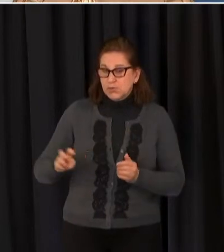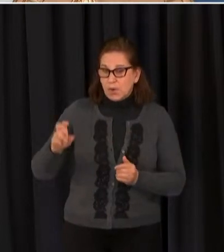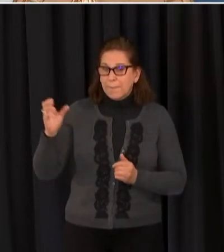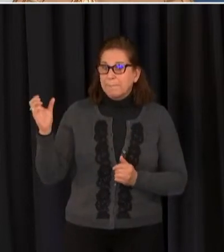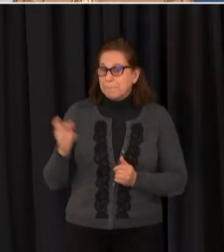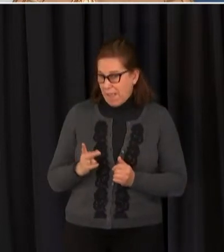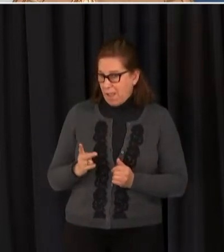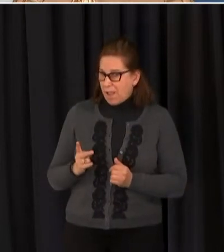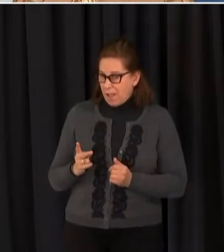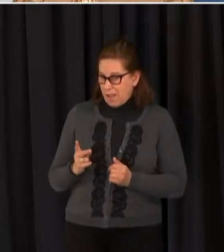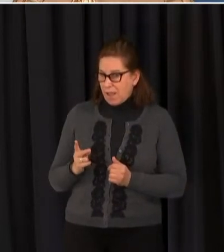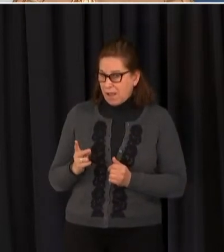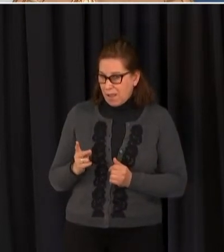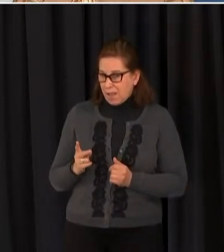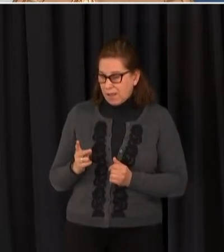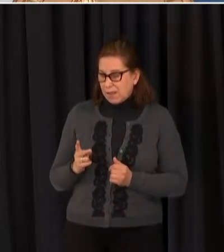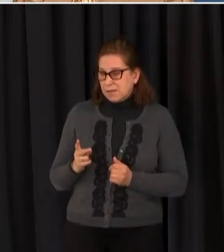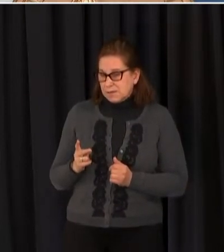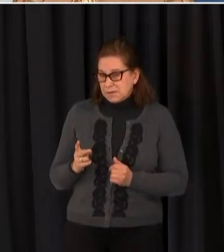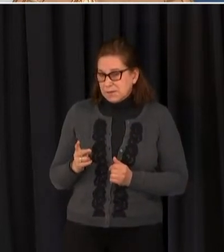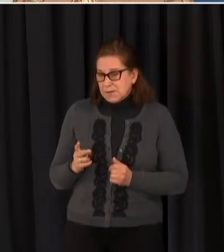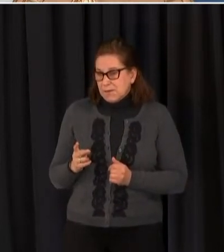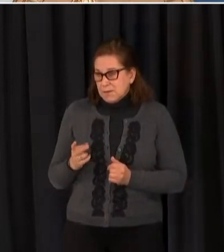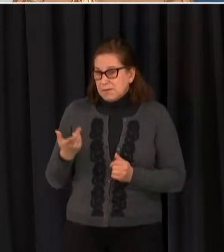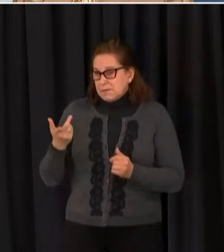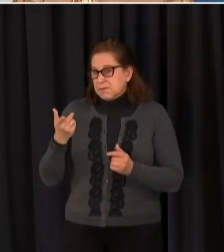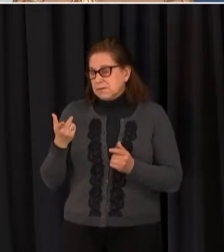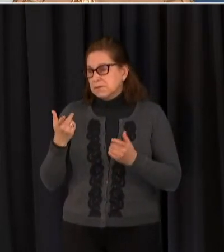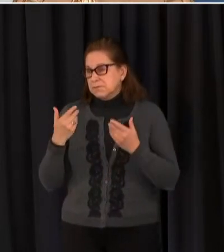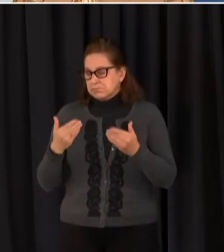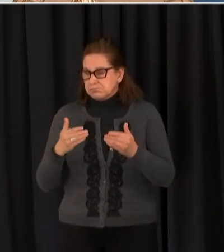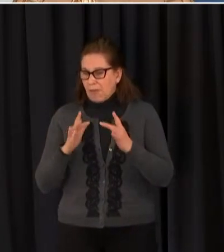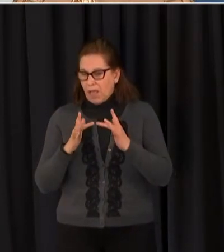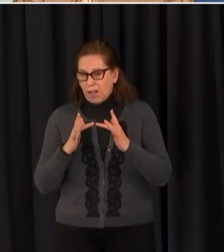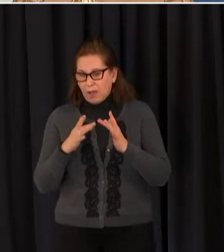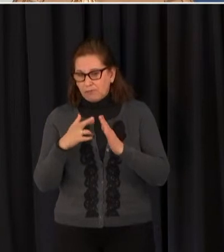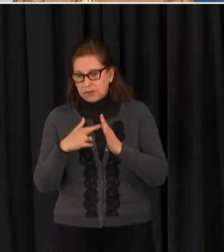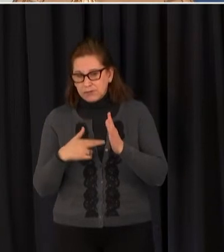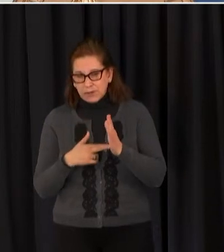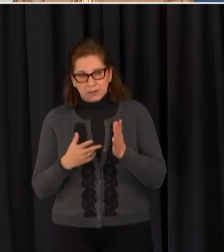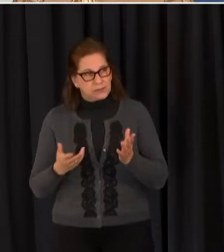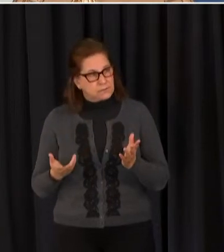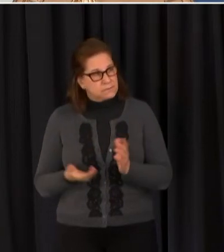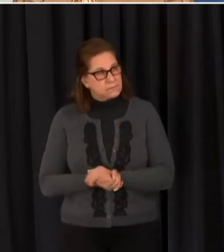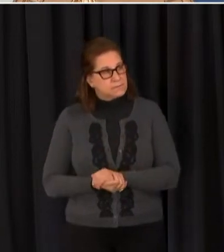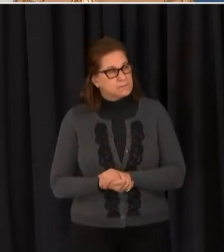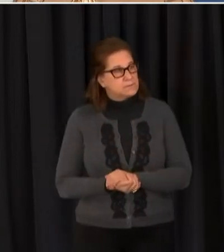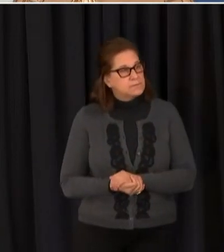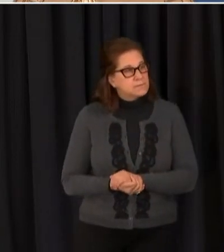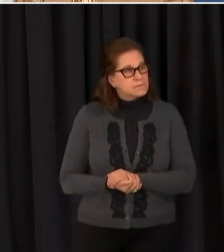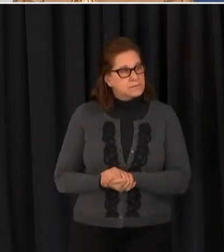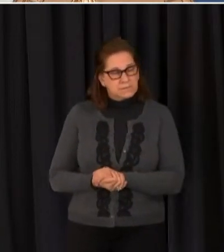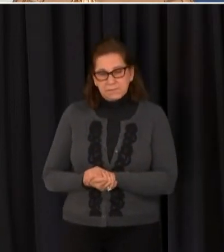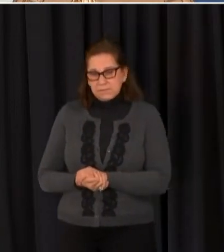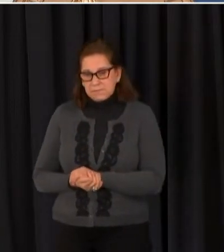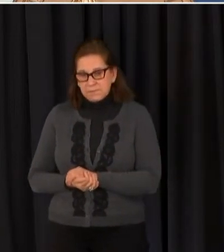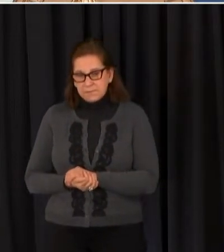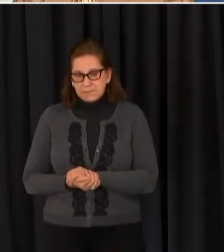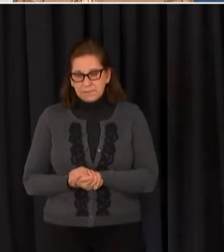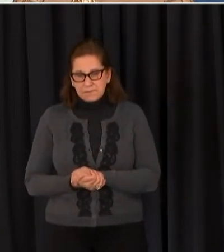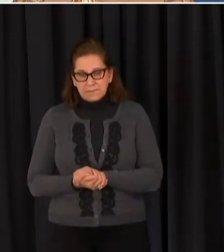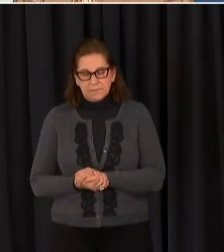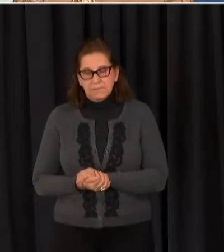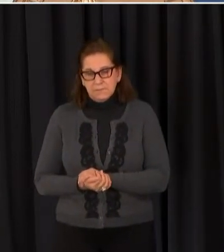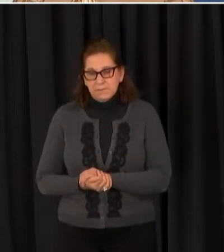on participants, advanced online registration, social distancing, and hand